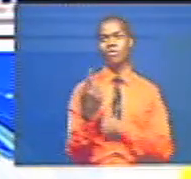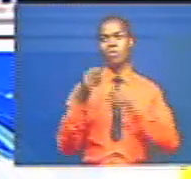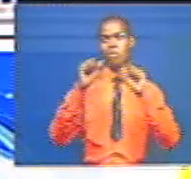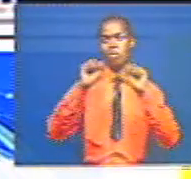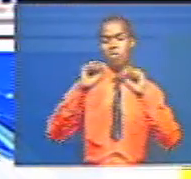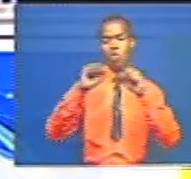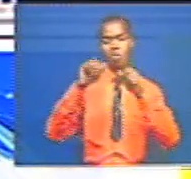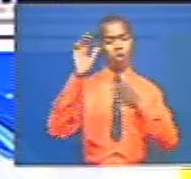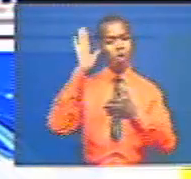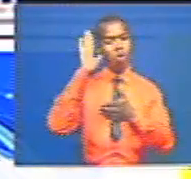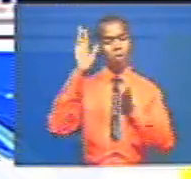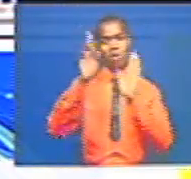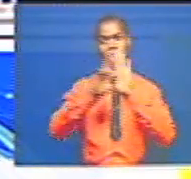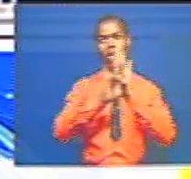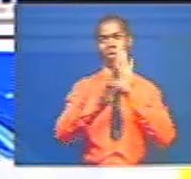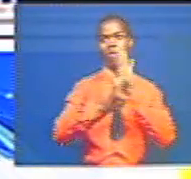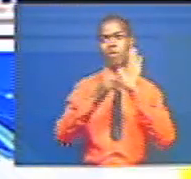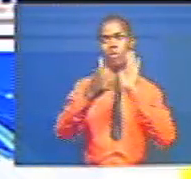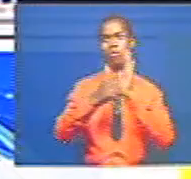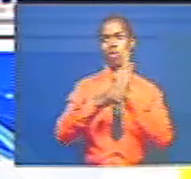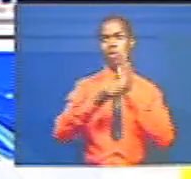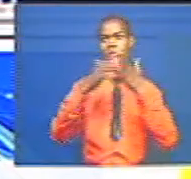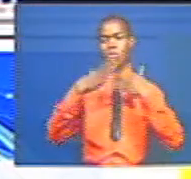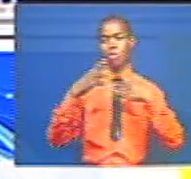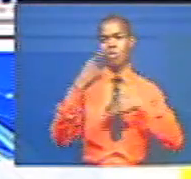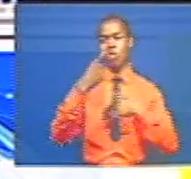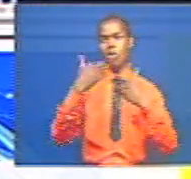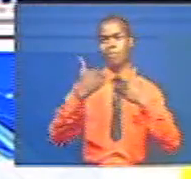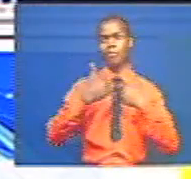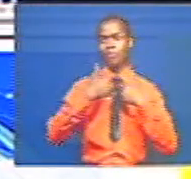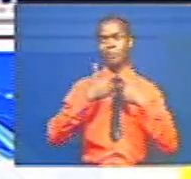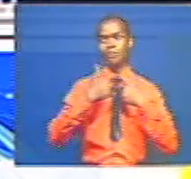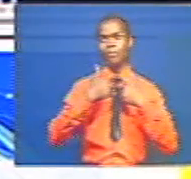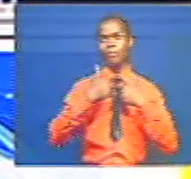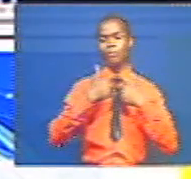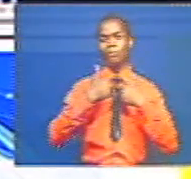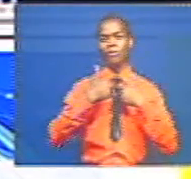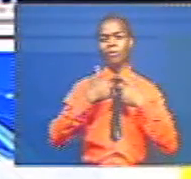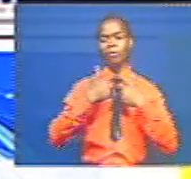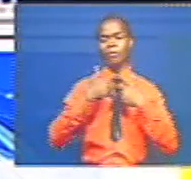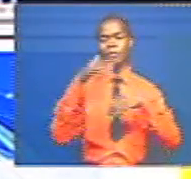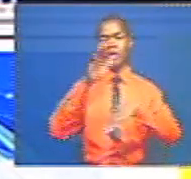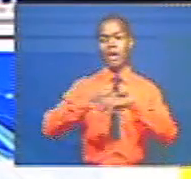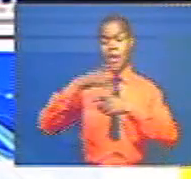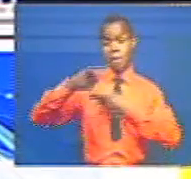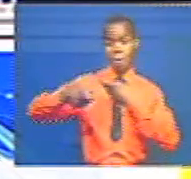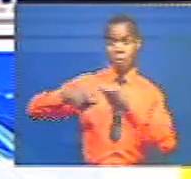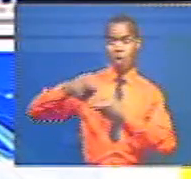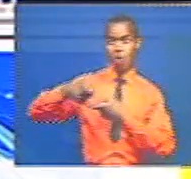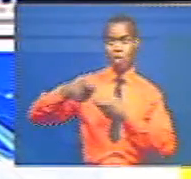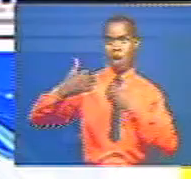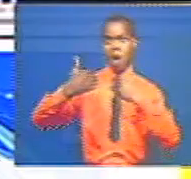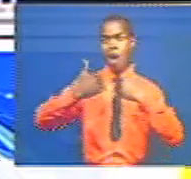rules. The problem is that those people who have applied for boreholes, they have not metered